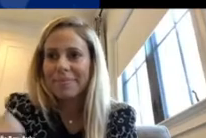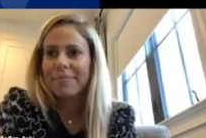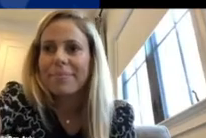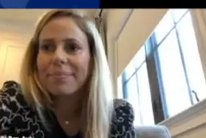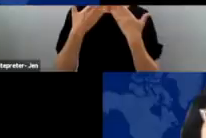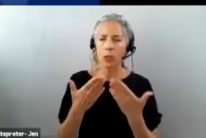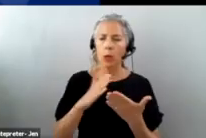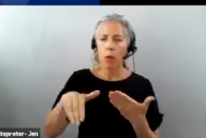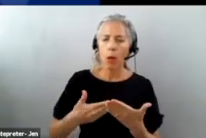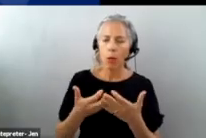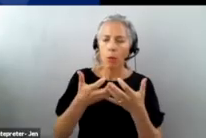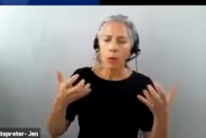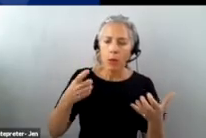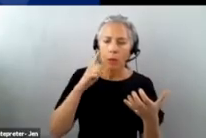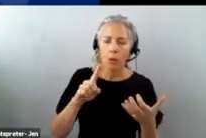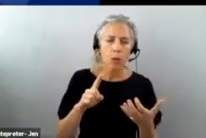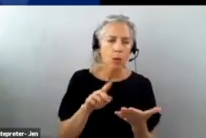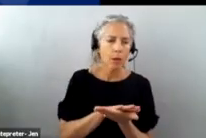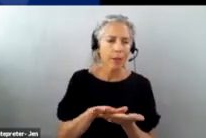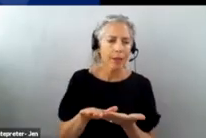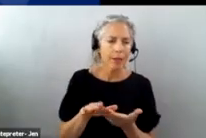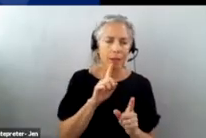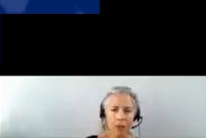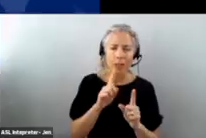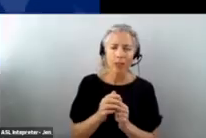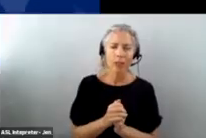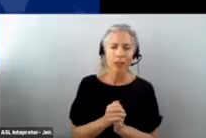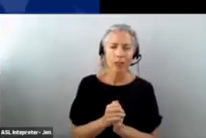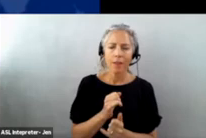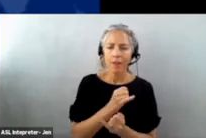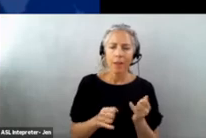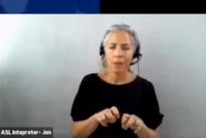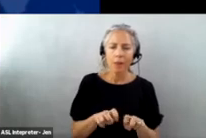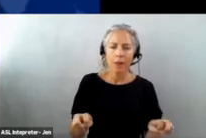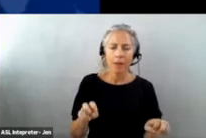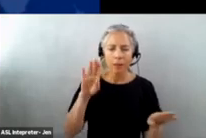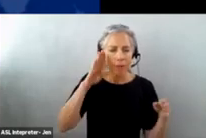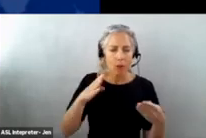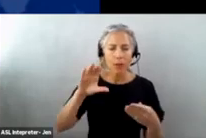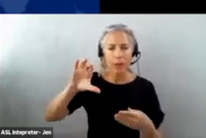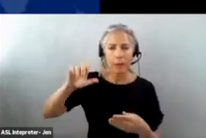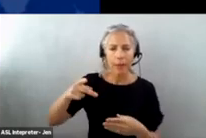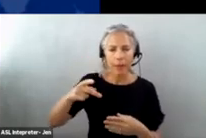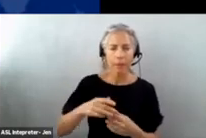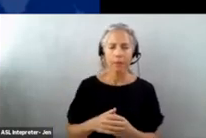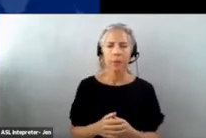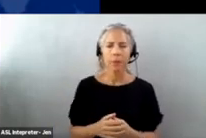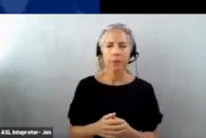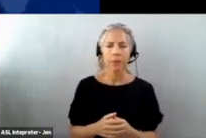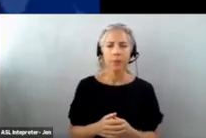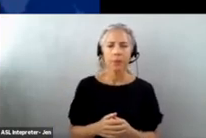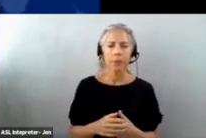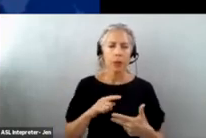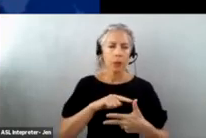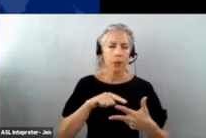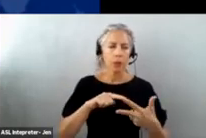Great. Thank you all very much for such an insightful conversation. Our final panel today is focused on cerebral palsy. And here are our